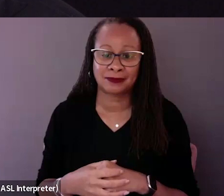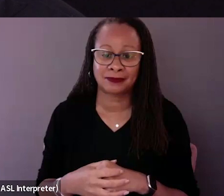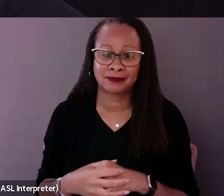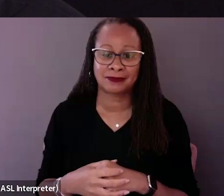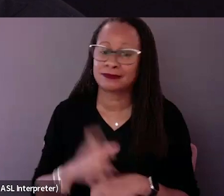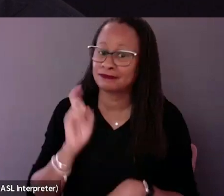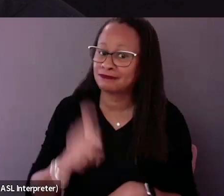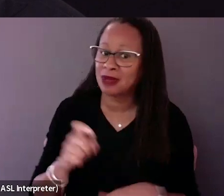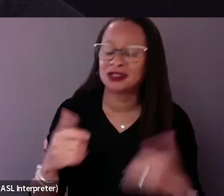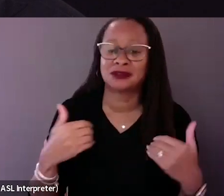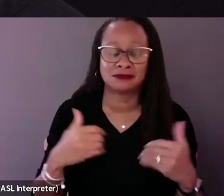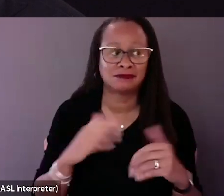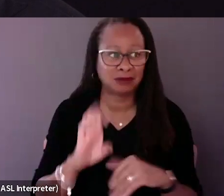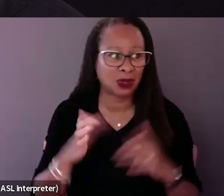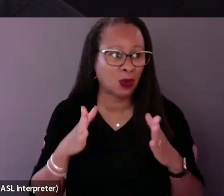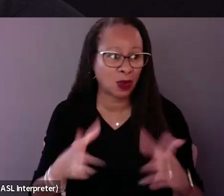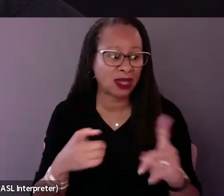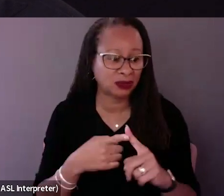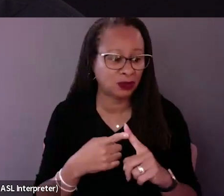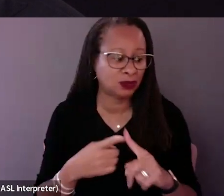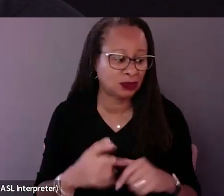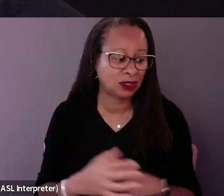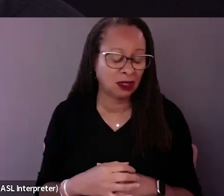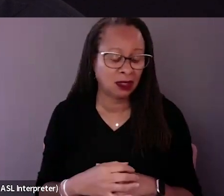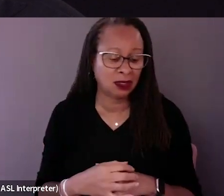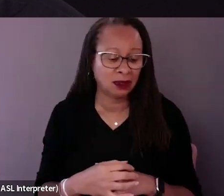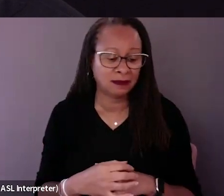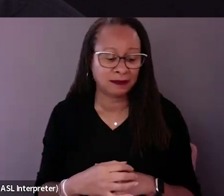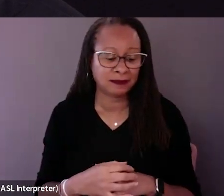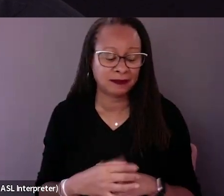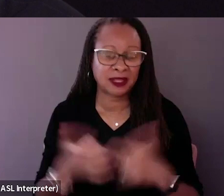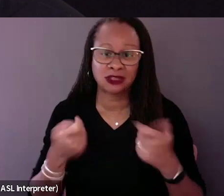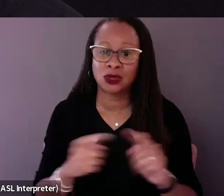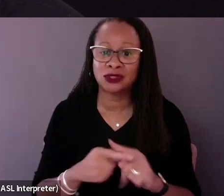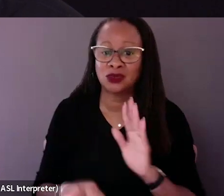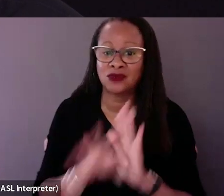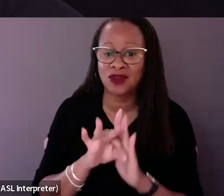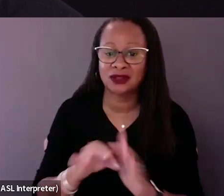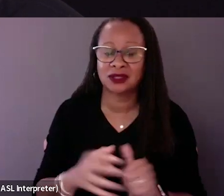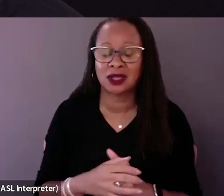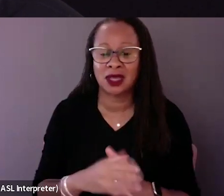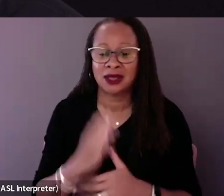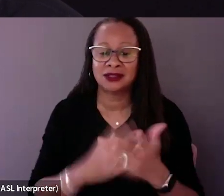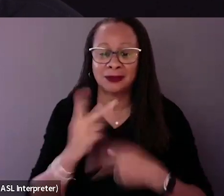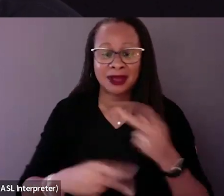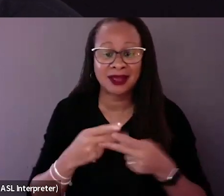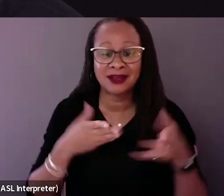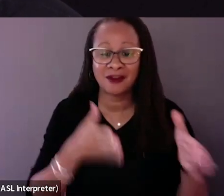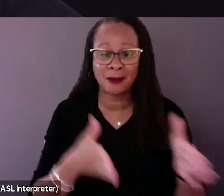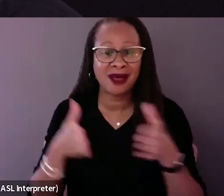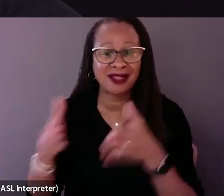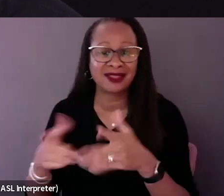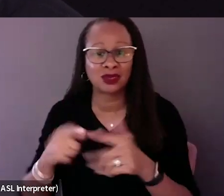there has to be a way to try to find some sort of path to